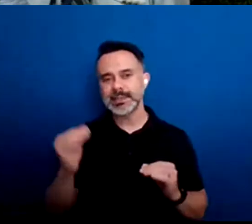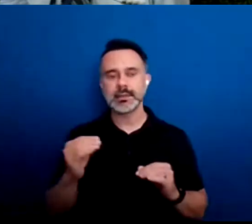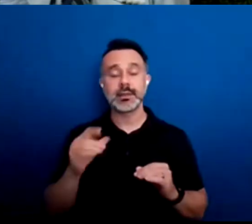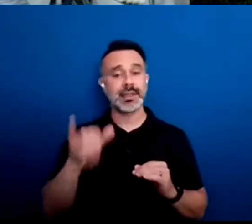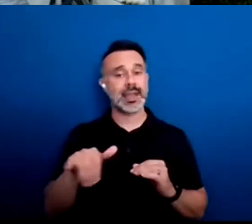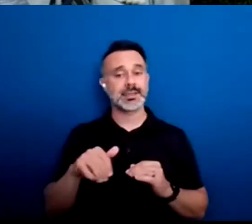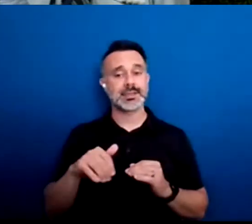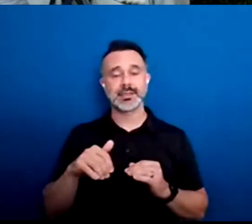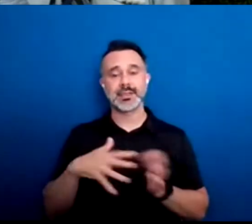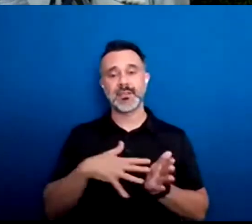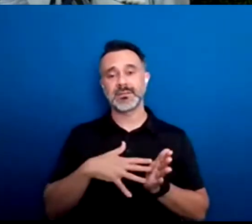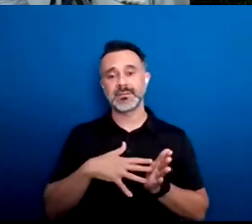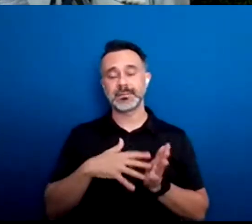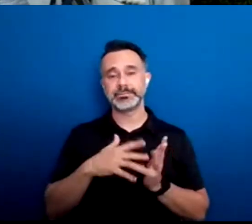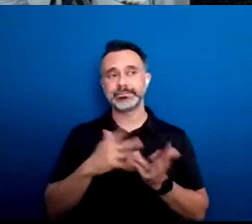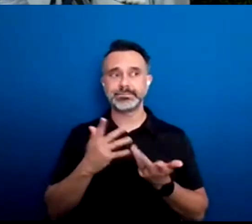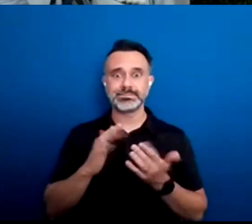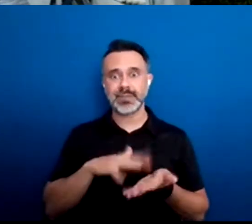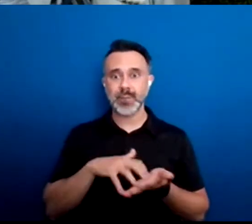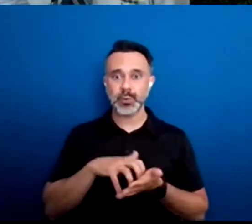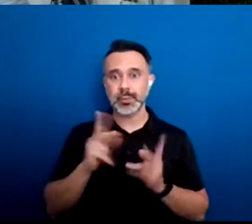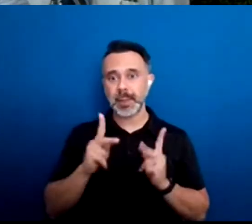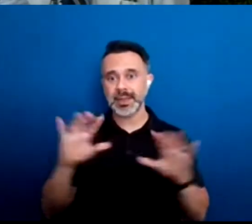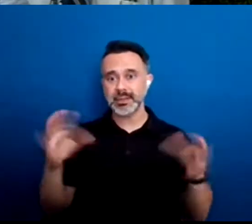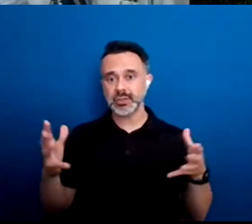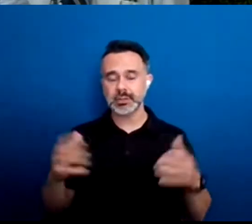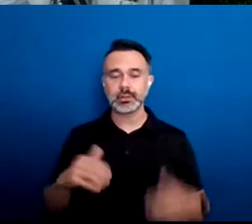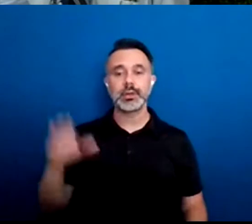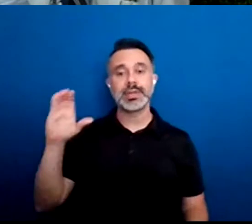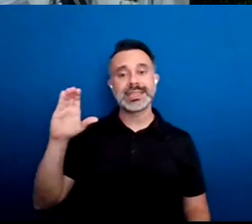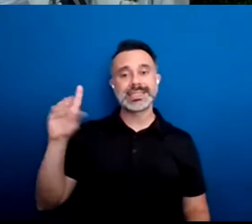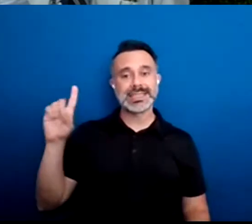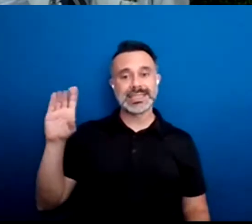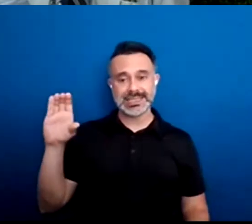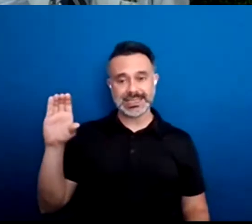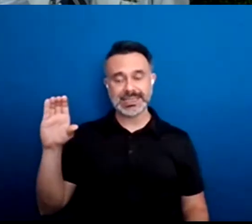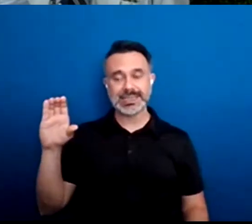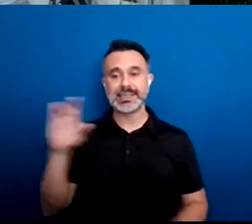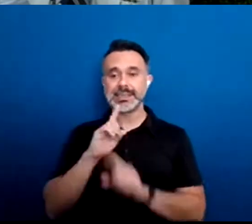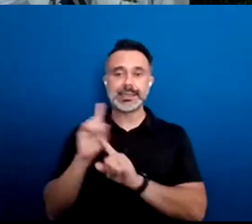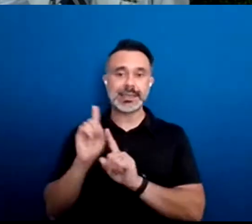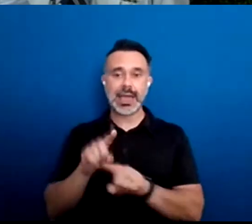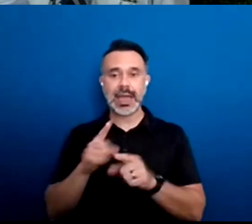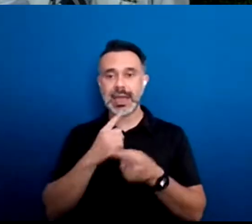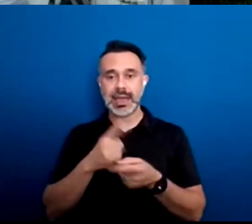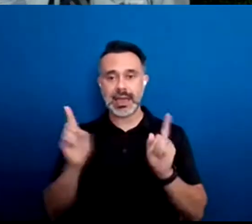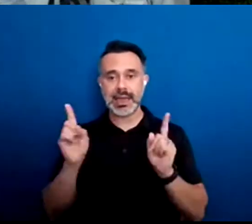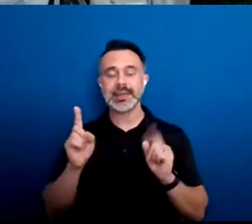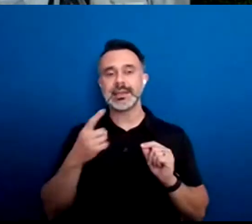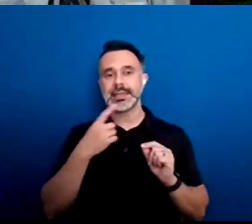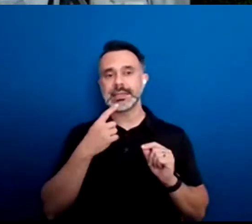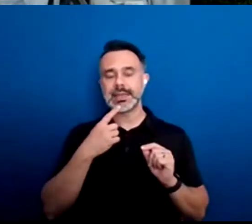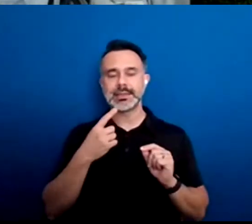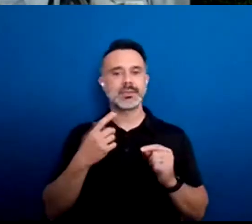population. And because of the CDC guidance stating that as much as possible, we